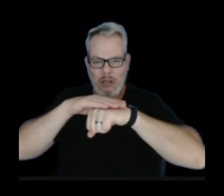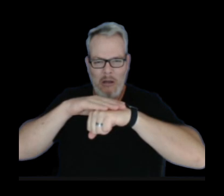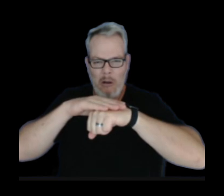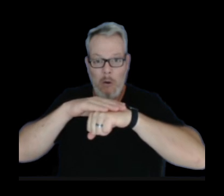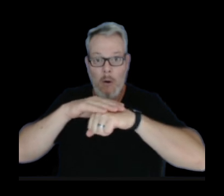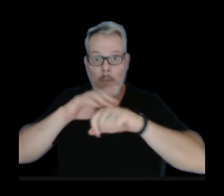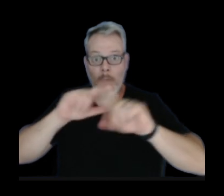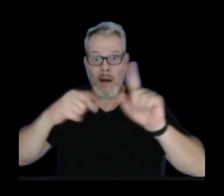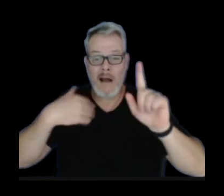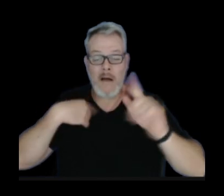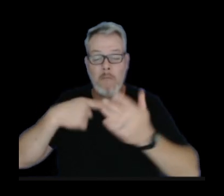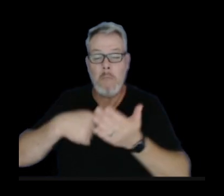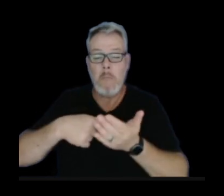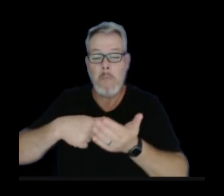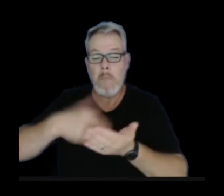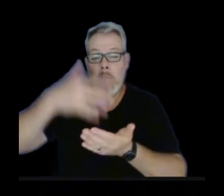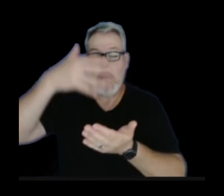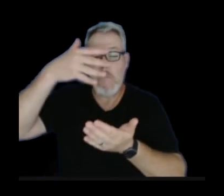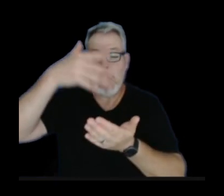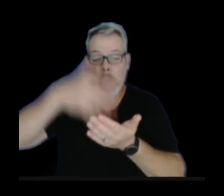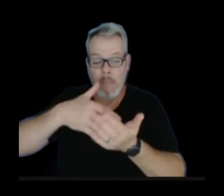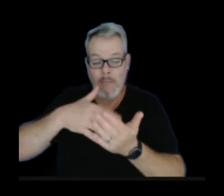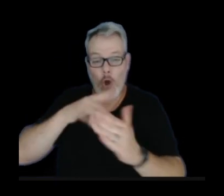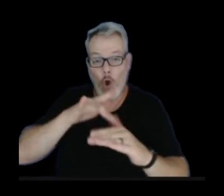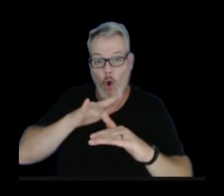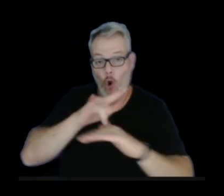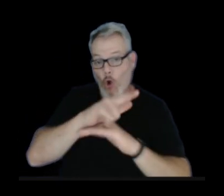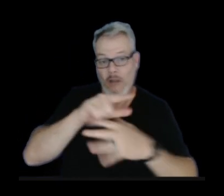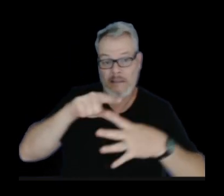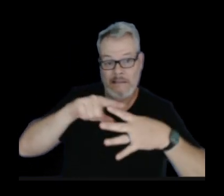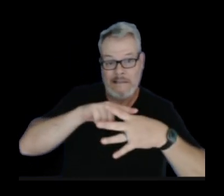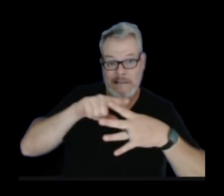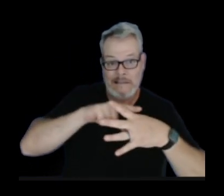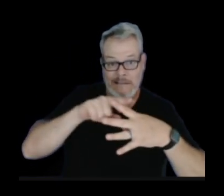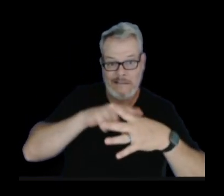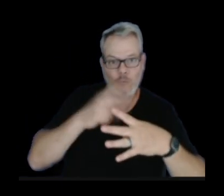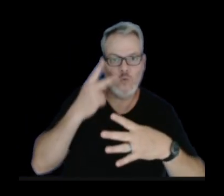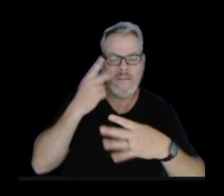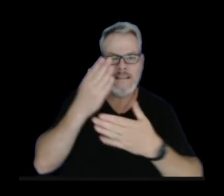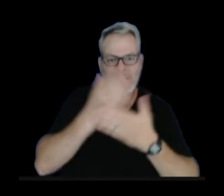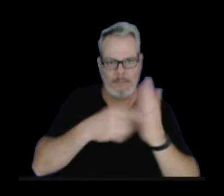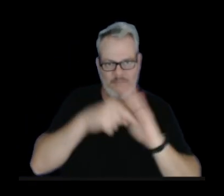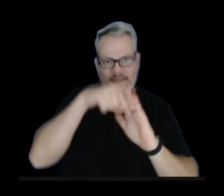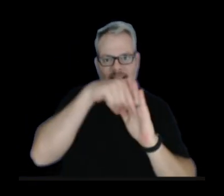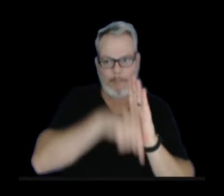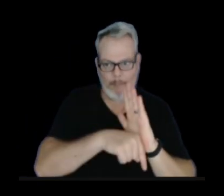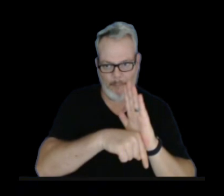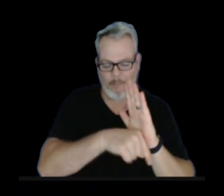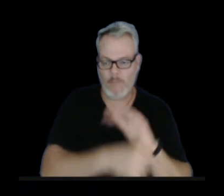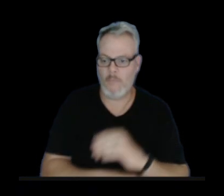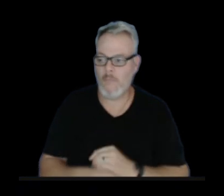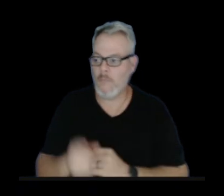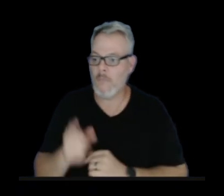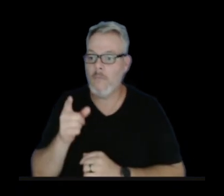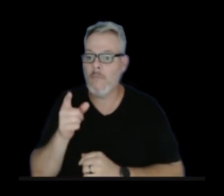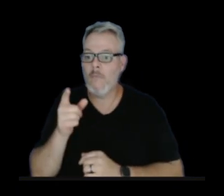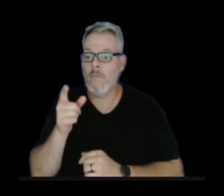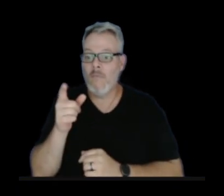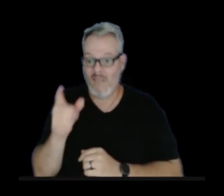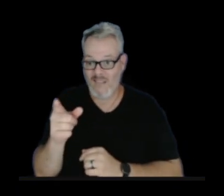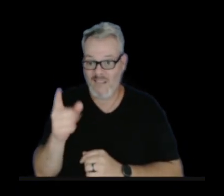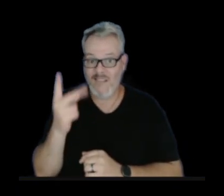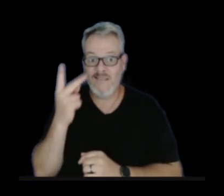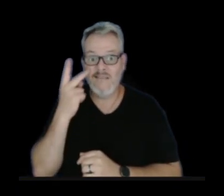events. So if we look at the monthly rates, we did see a little bit of an